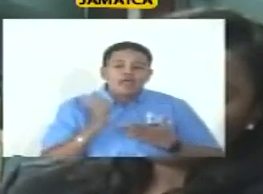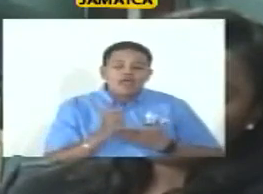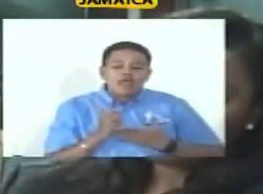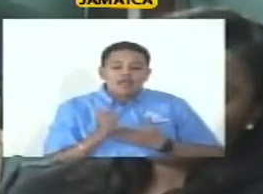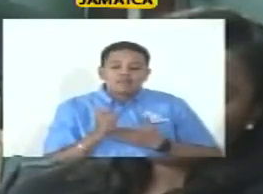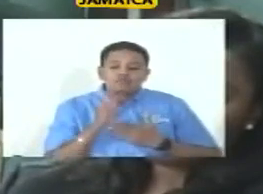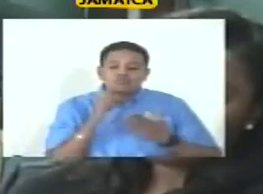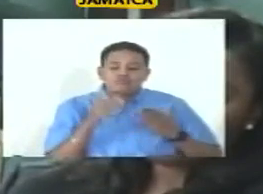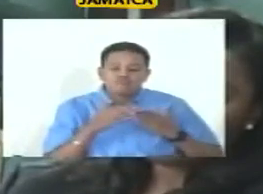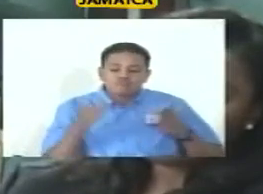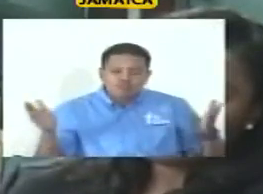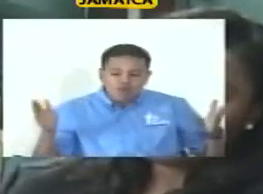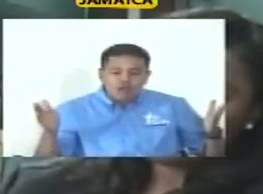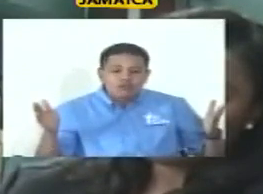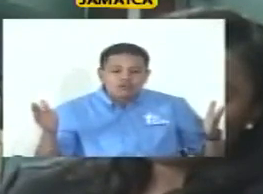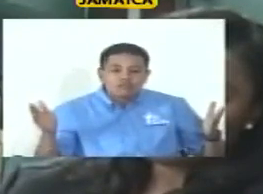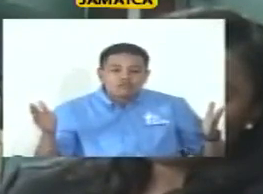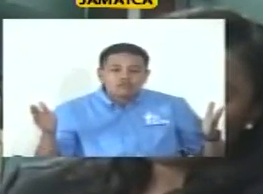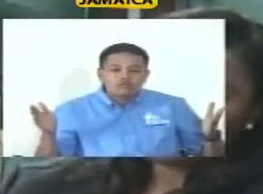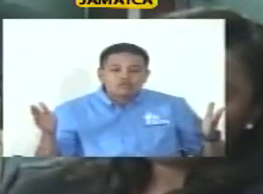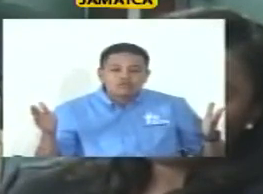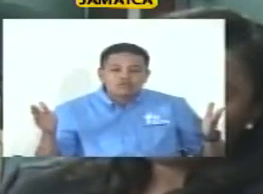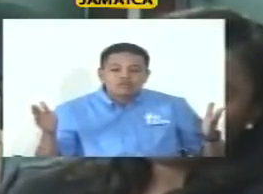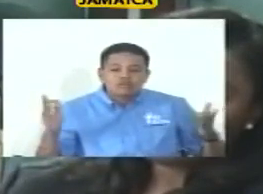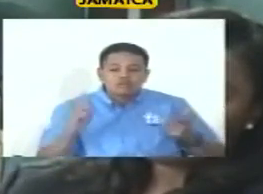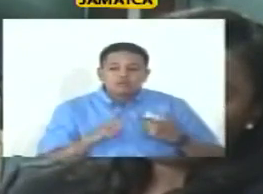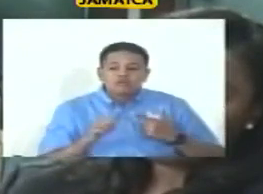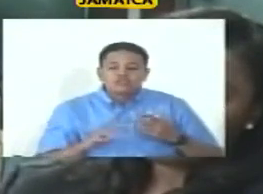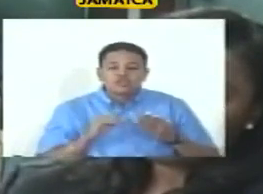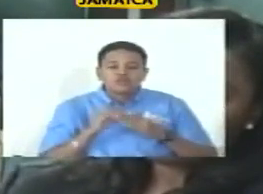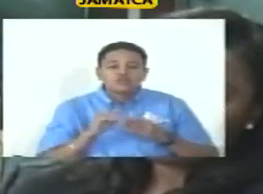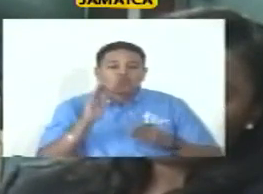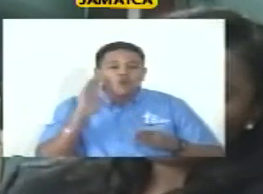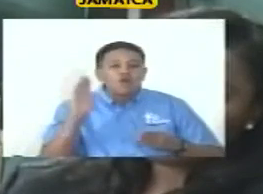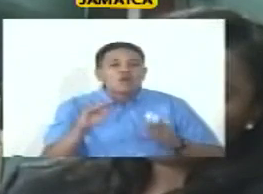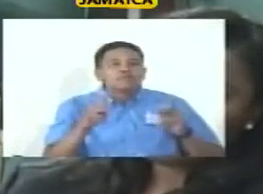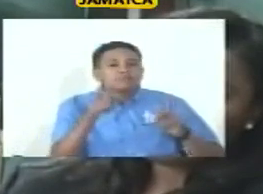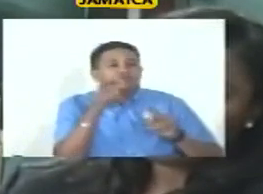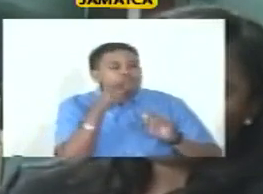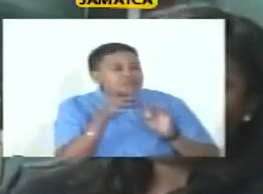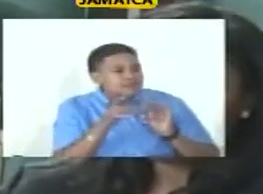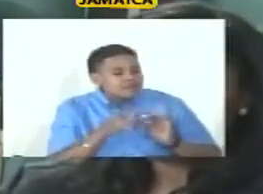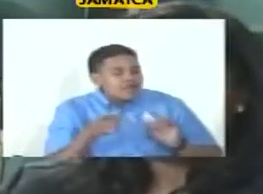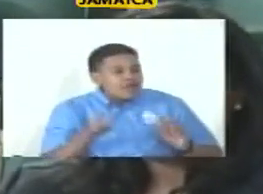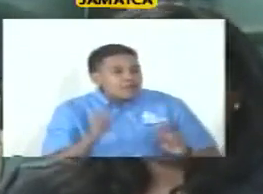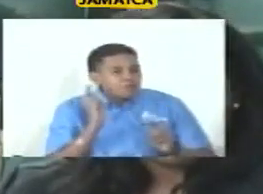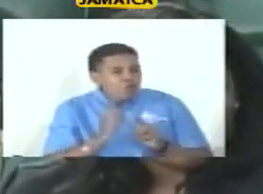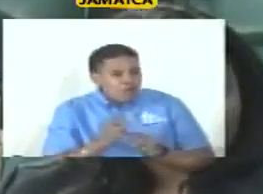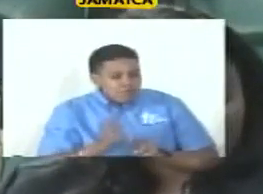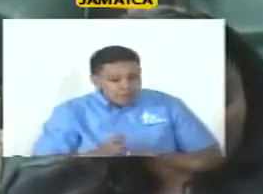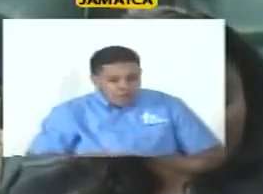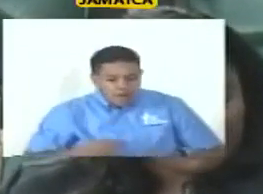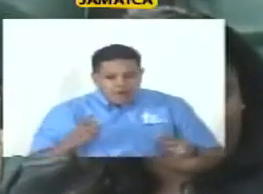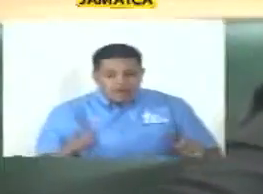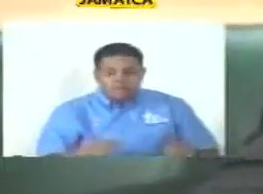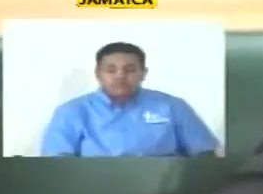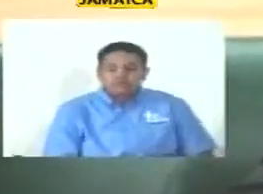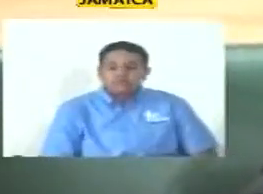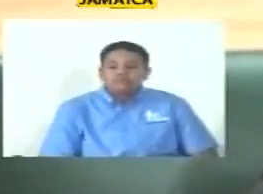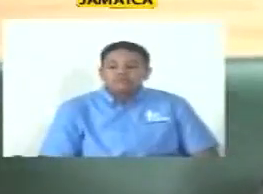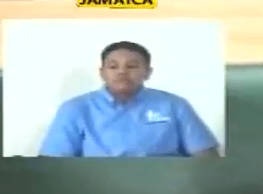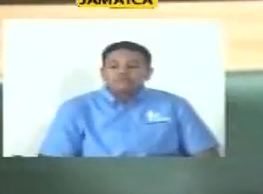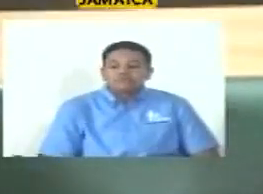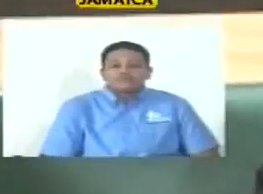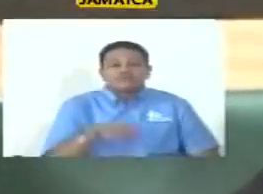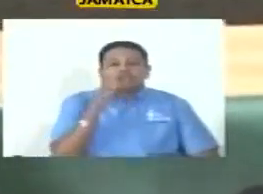to broaden and include all the persons that you have named. So we wouldn't need to name